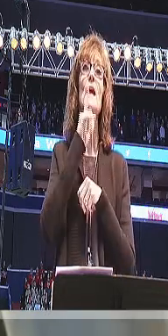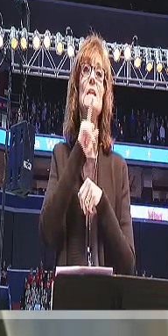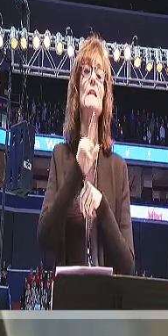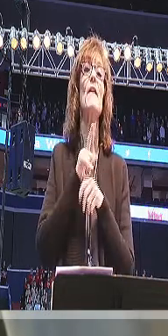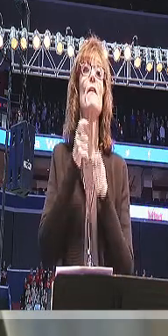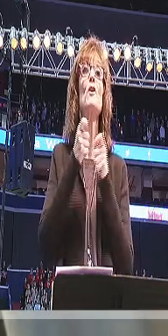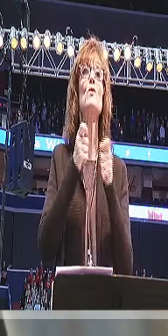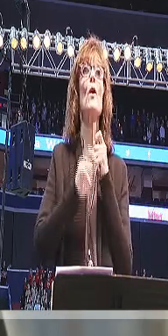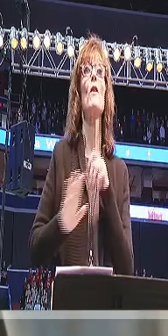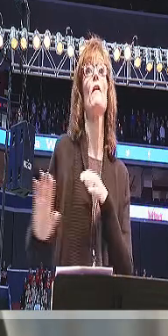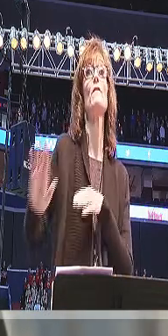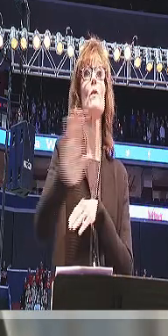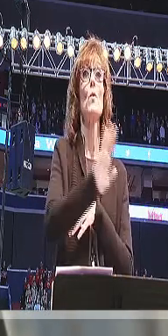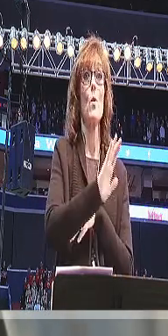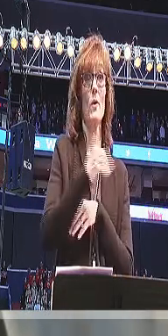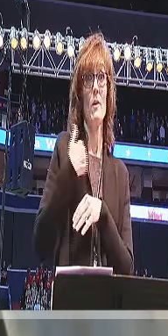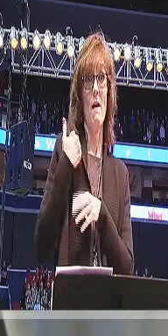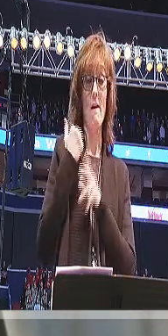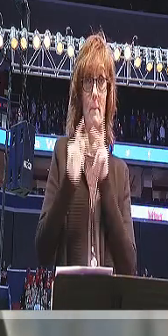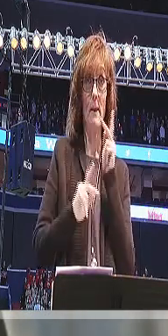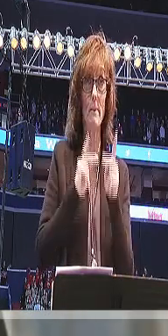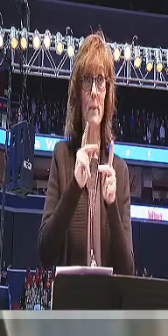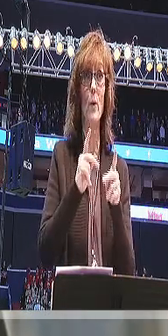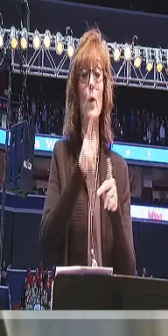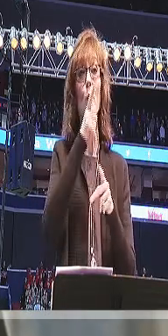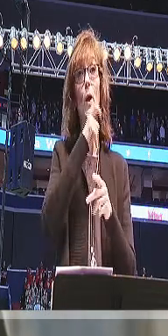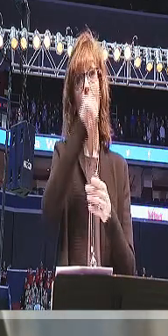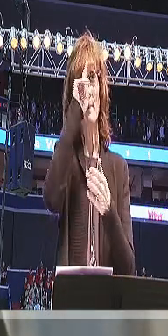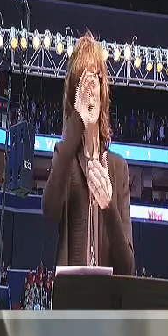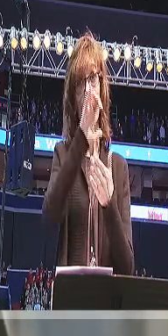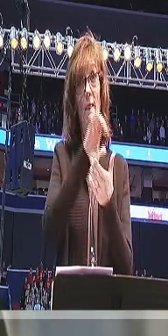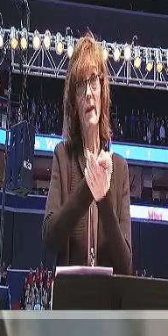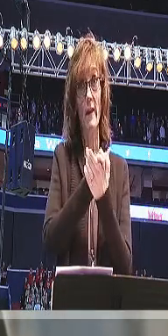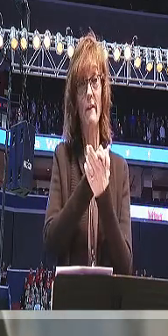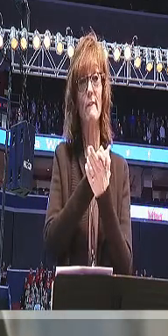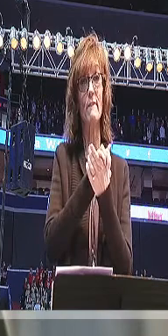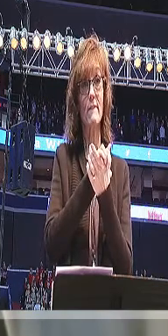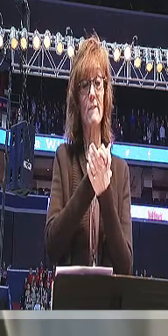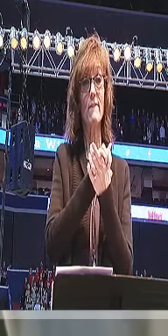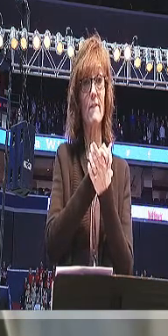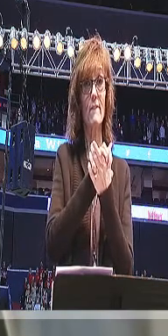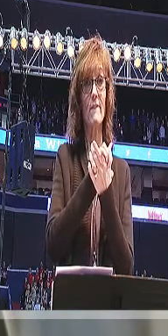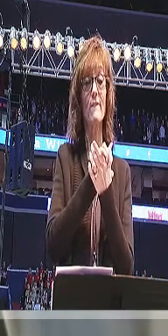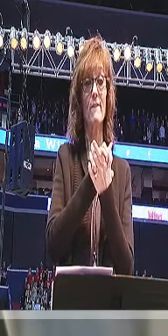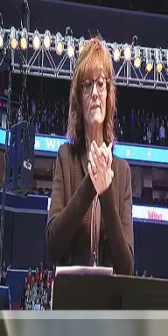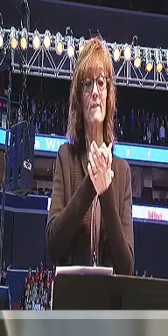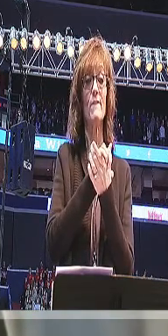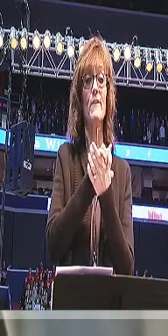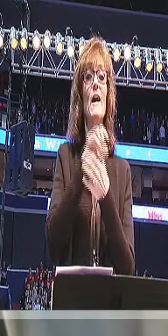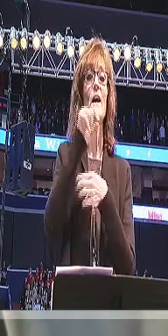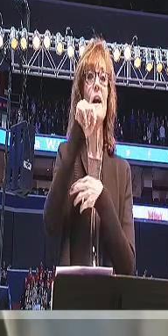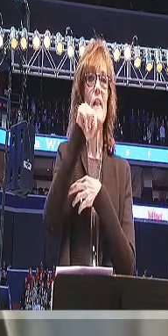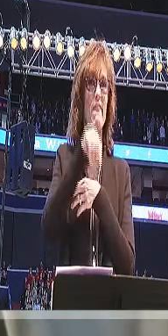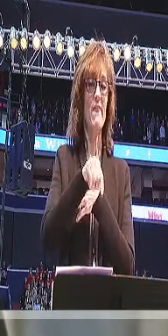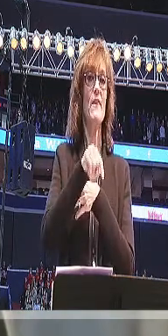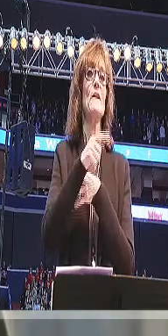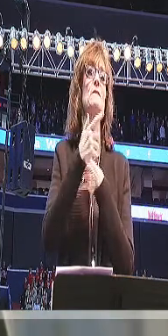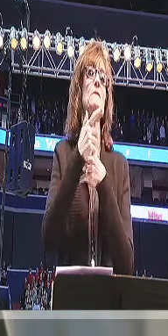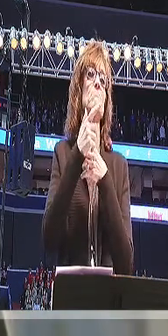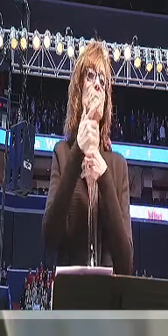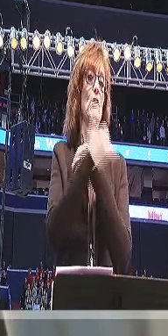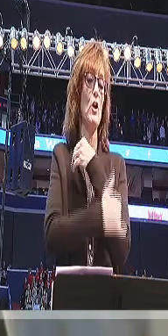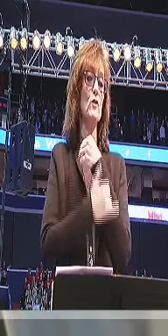like yourselves, who believe that it has been created as one nation under